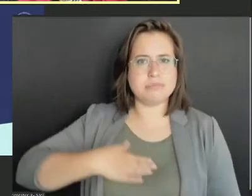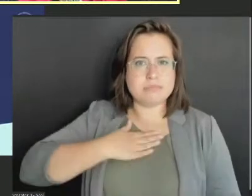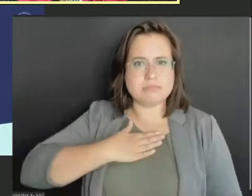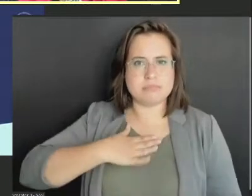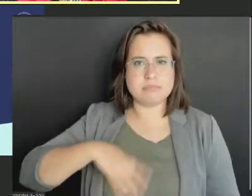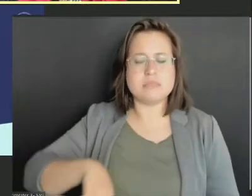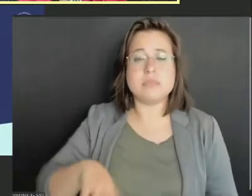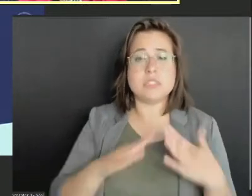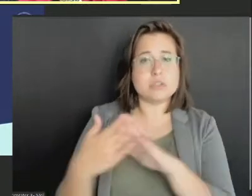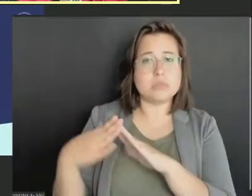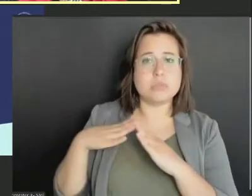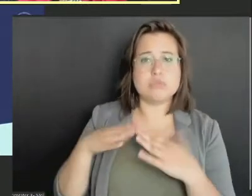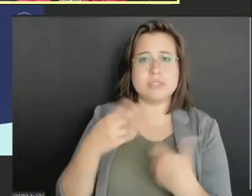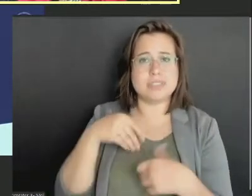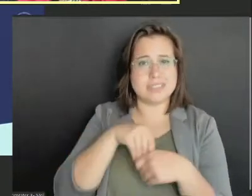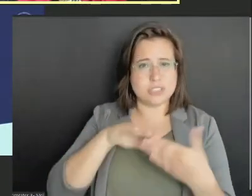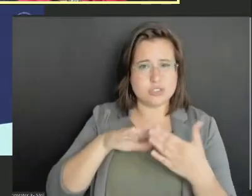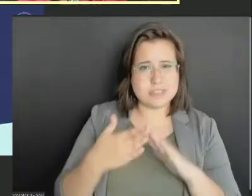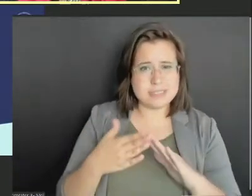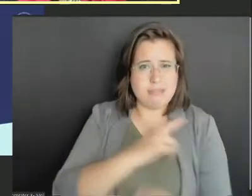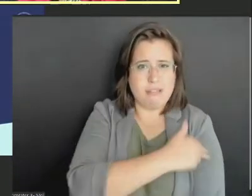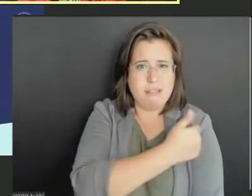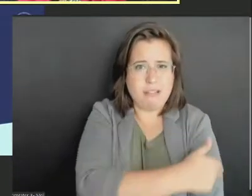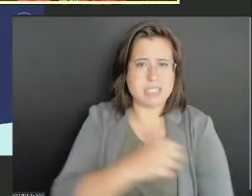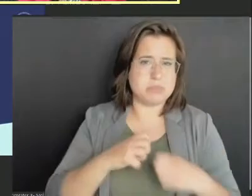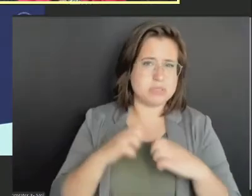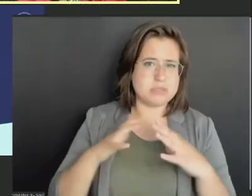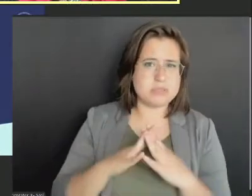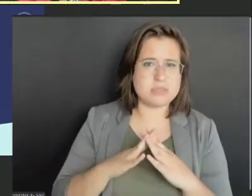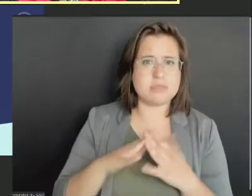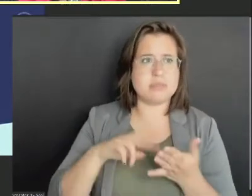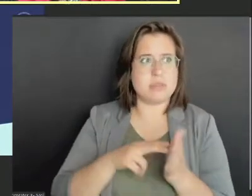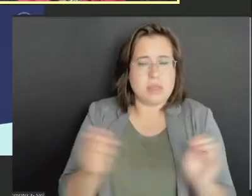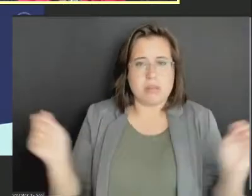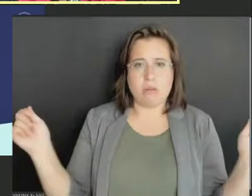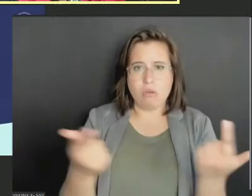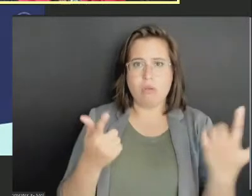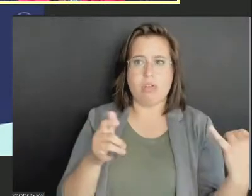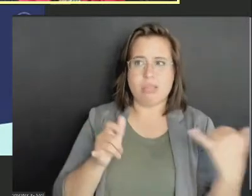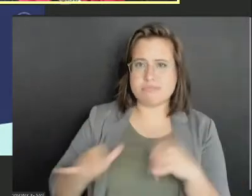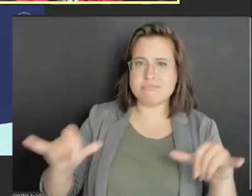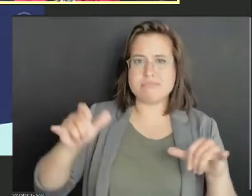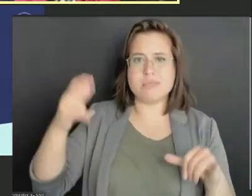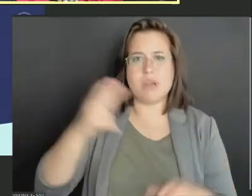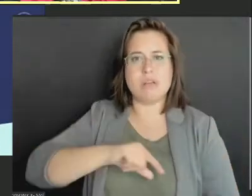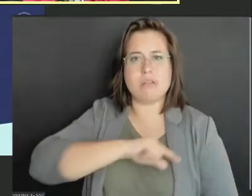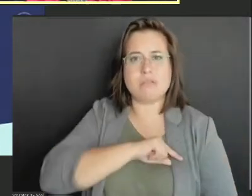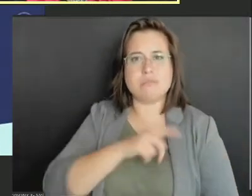and our inner city hospitals so that everyone can have the same high quality healthcare. Thank you.